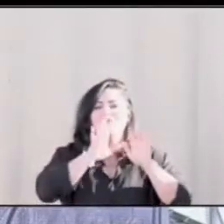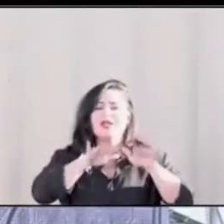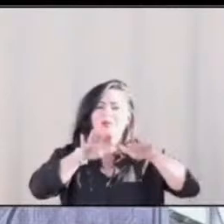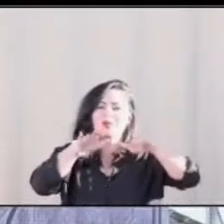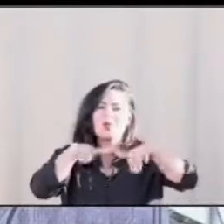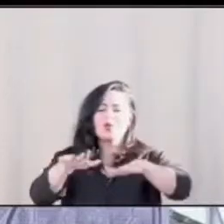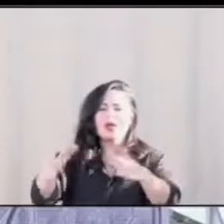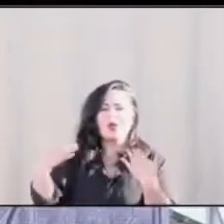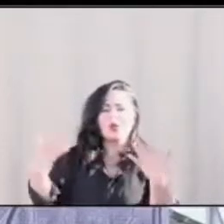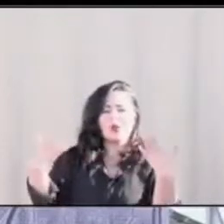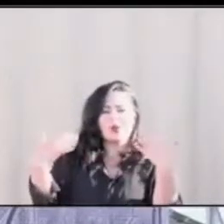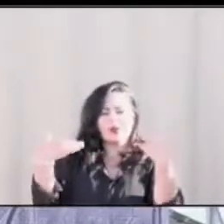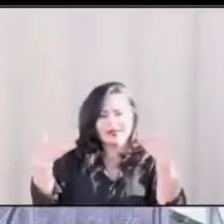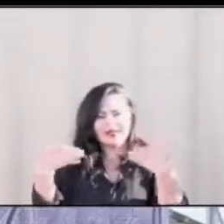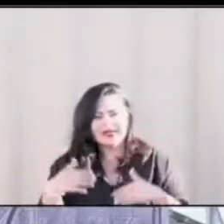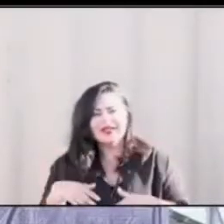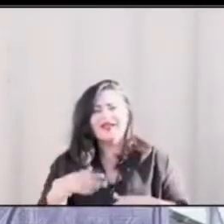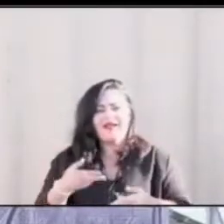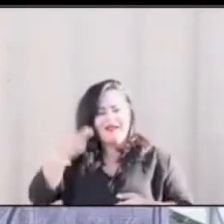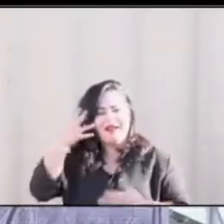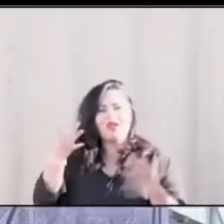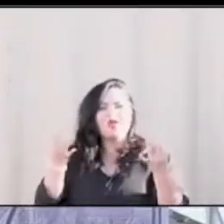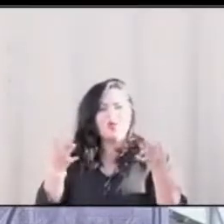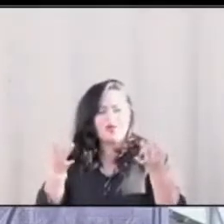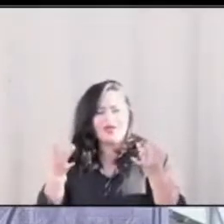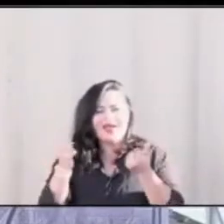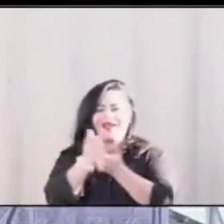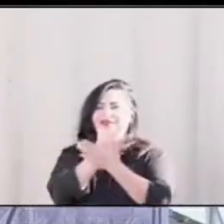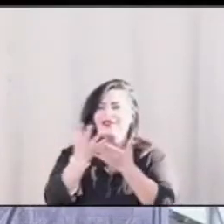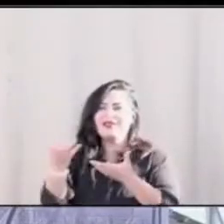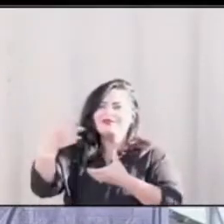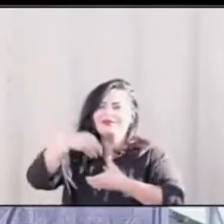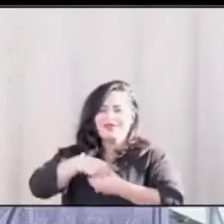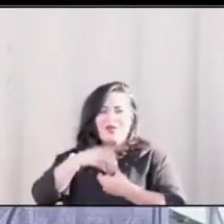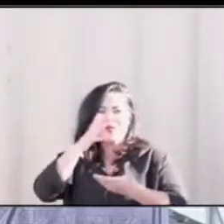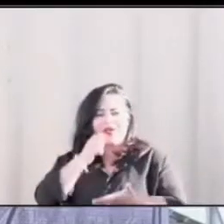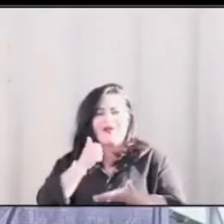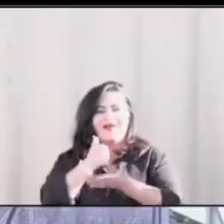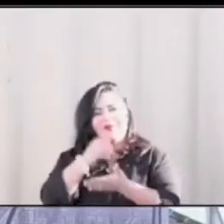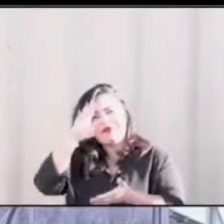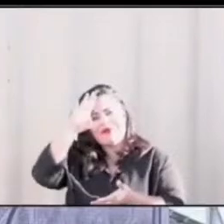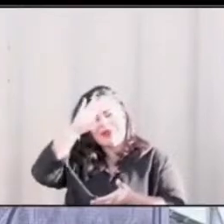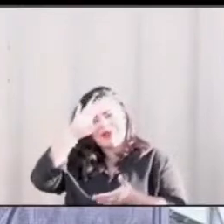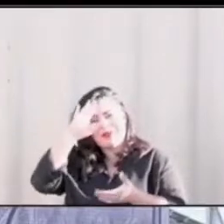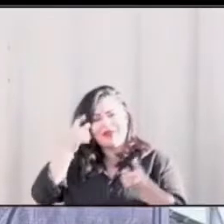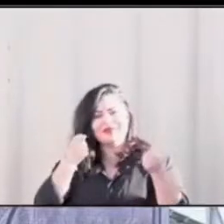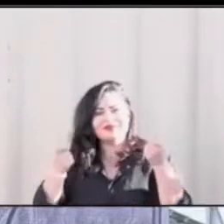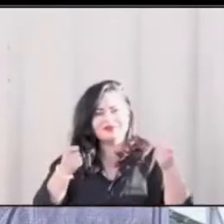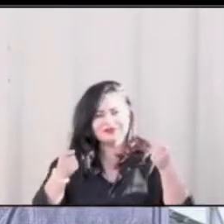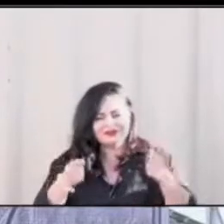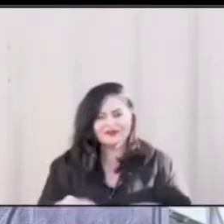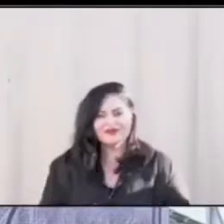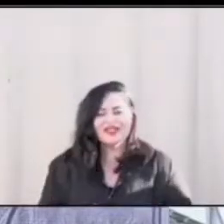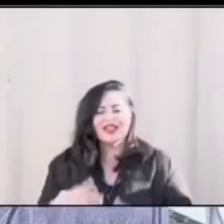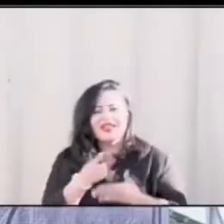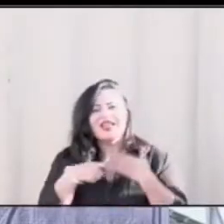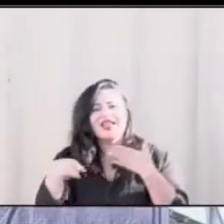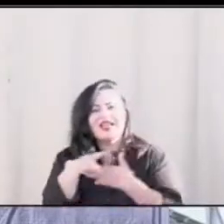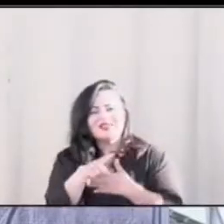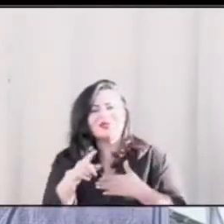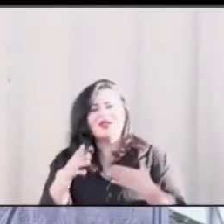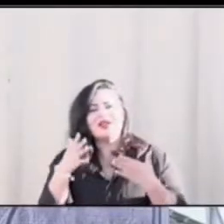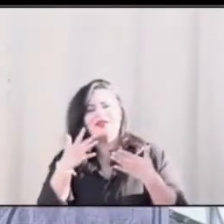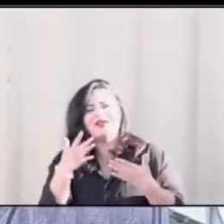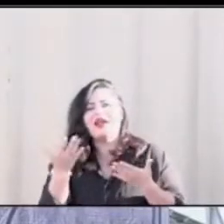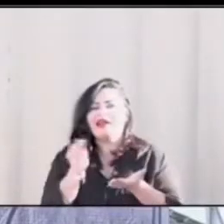cooler temperatures, higher humidity, which will all help with the firefighting and fire control efforts. But then, unfortunately, looking into next week, we have another